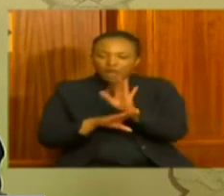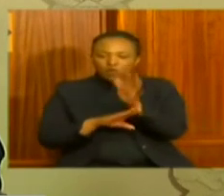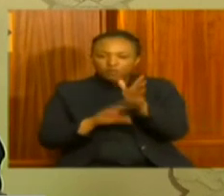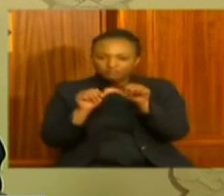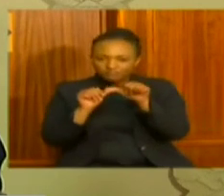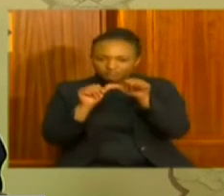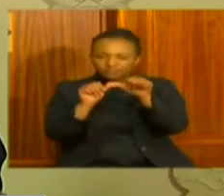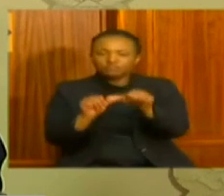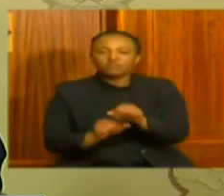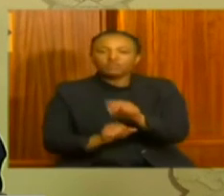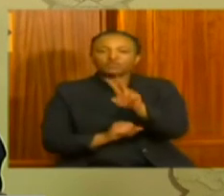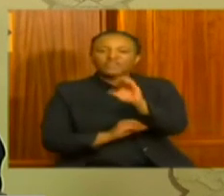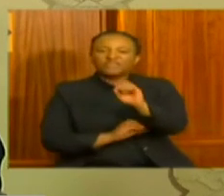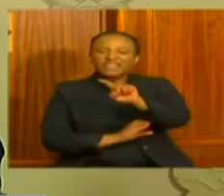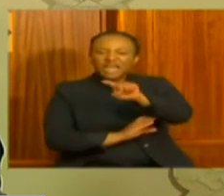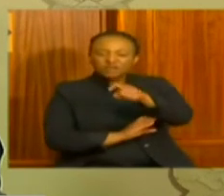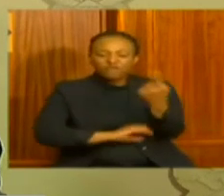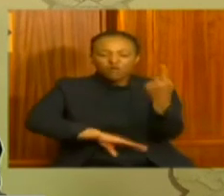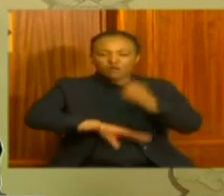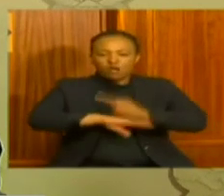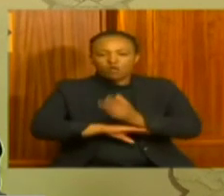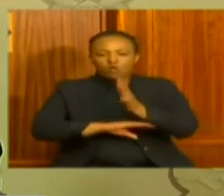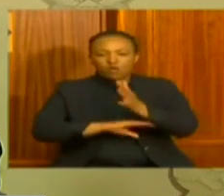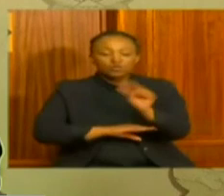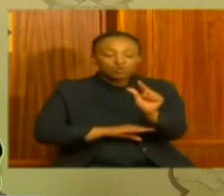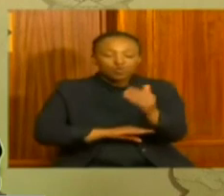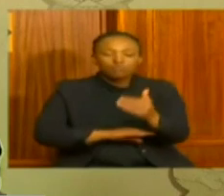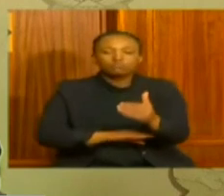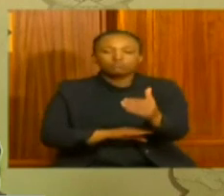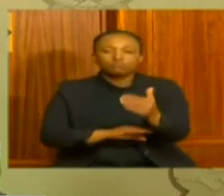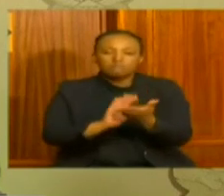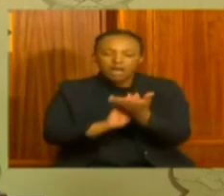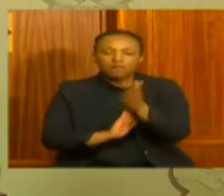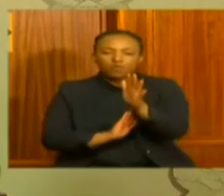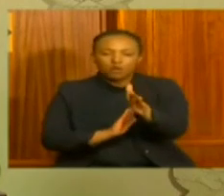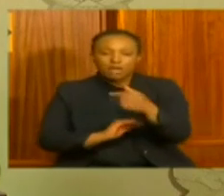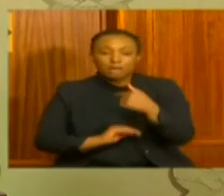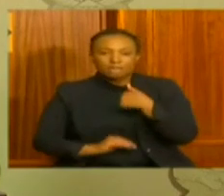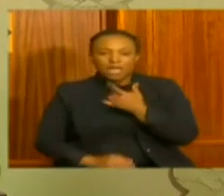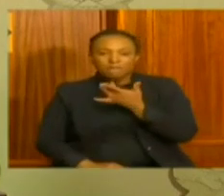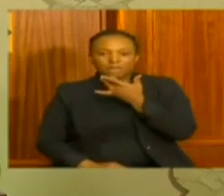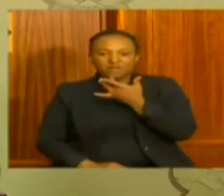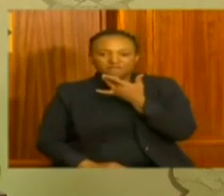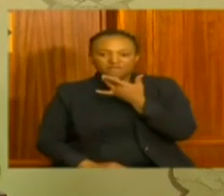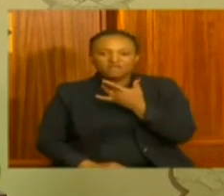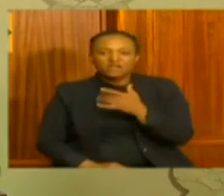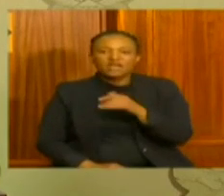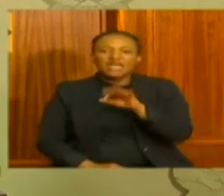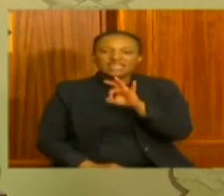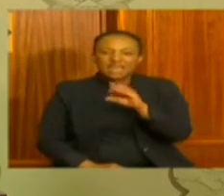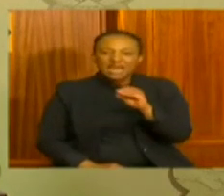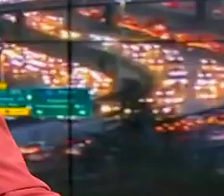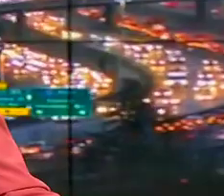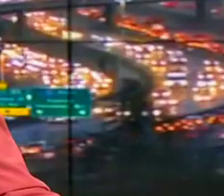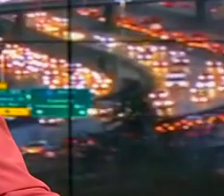to 250,000 a day as soon as possible. I would prefer 300,000 a